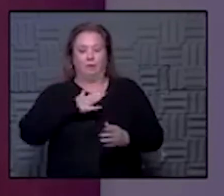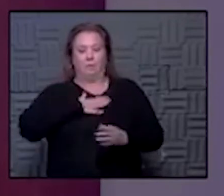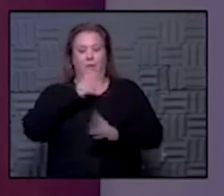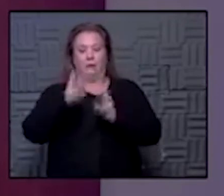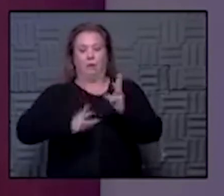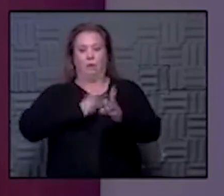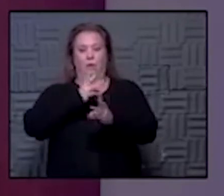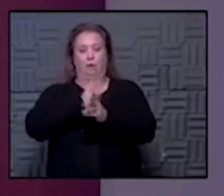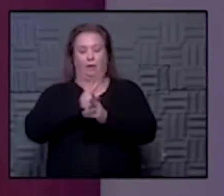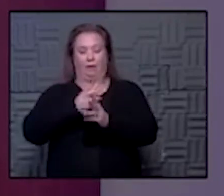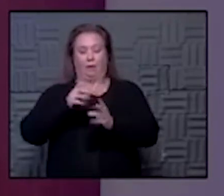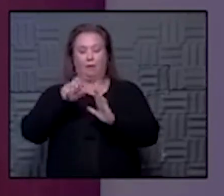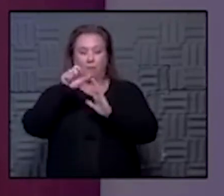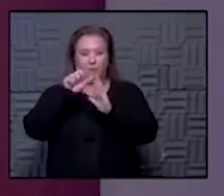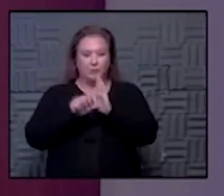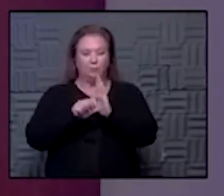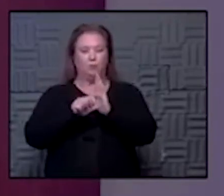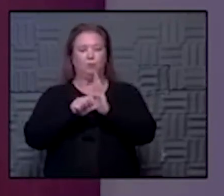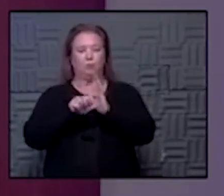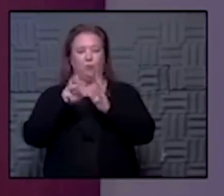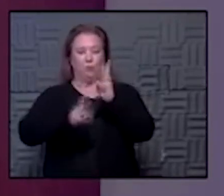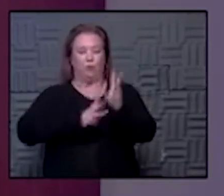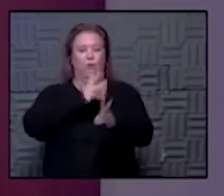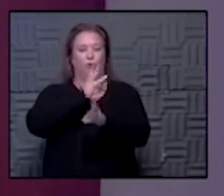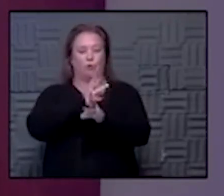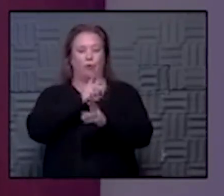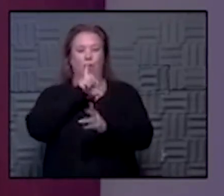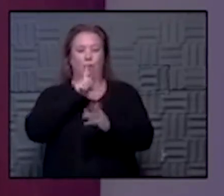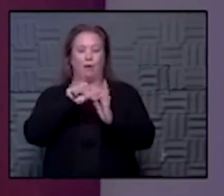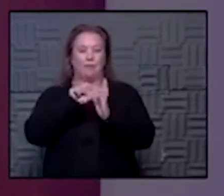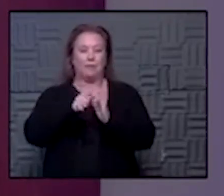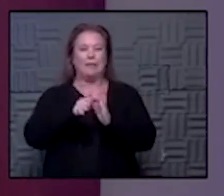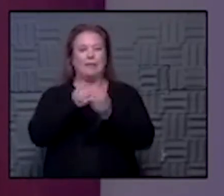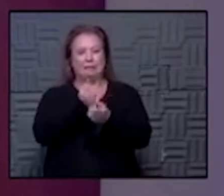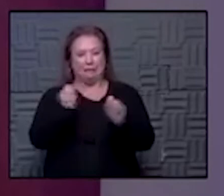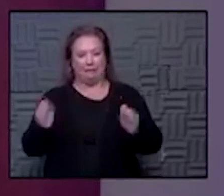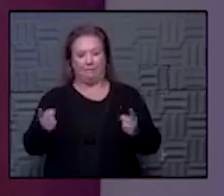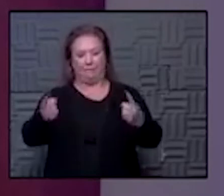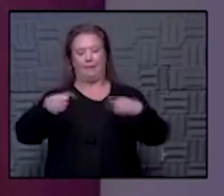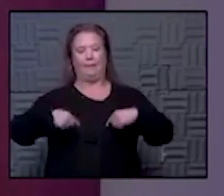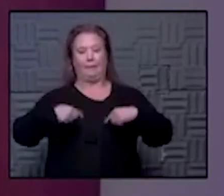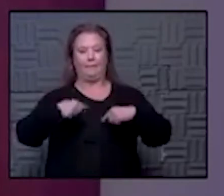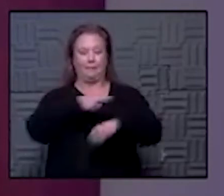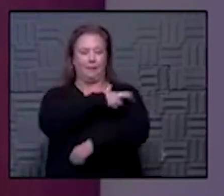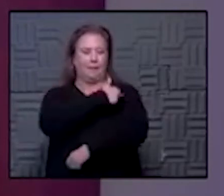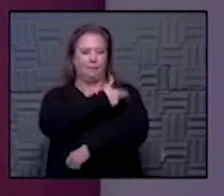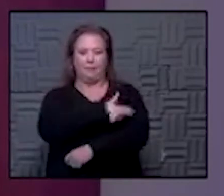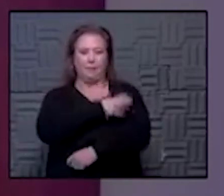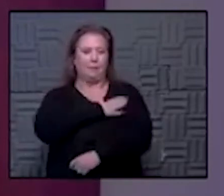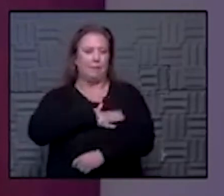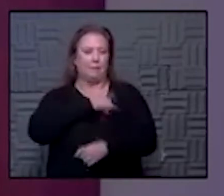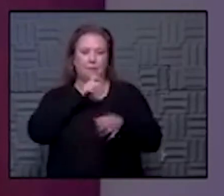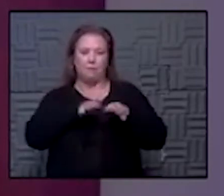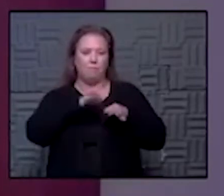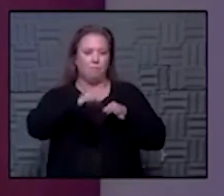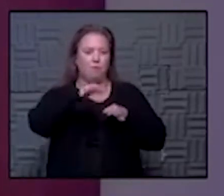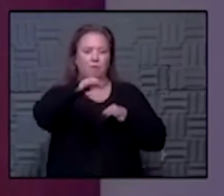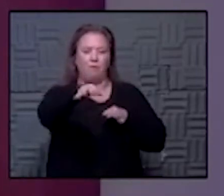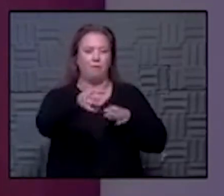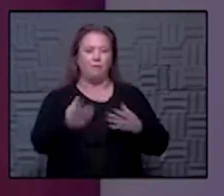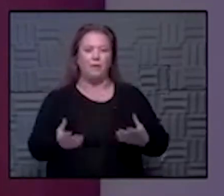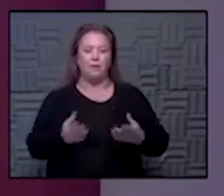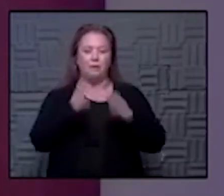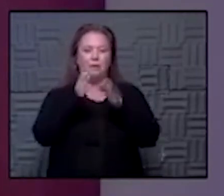world with perioperative and procedural, I really wanted to say it's safe to come here. Please don't delay your care. It's